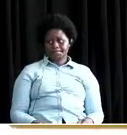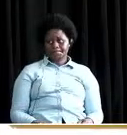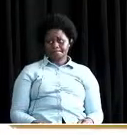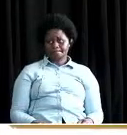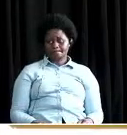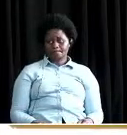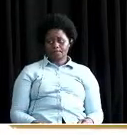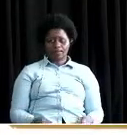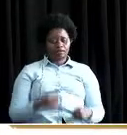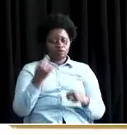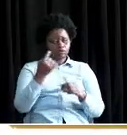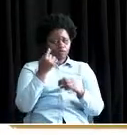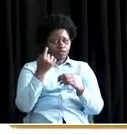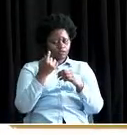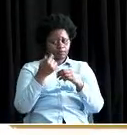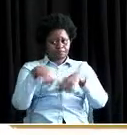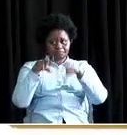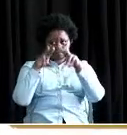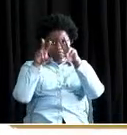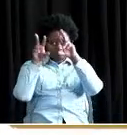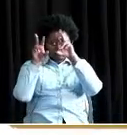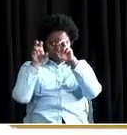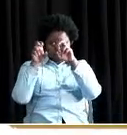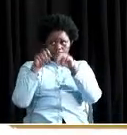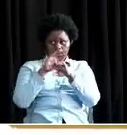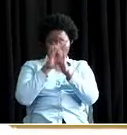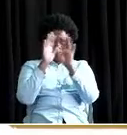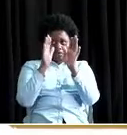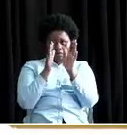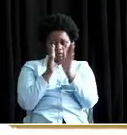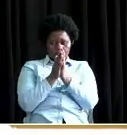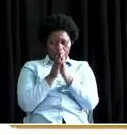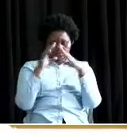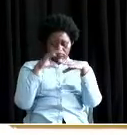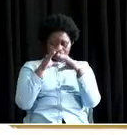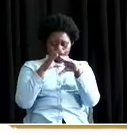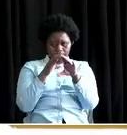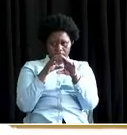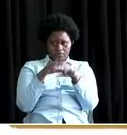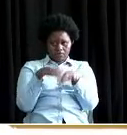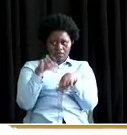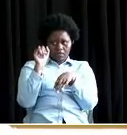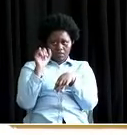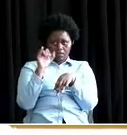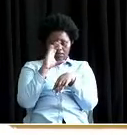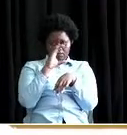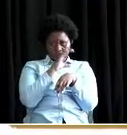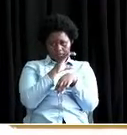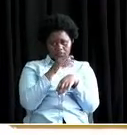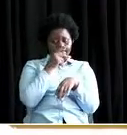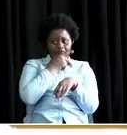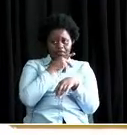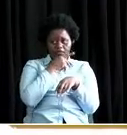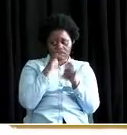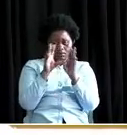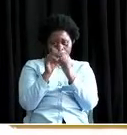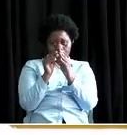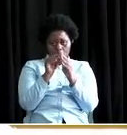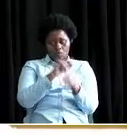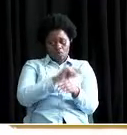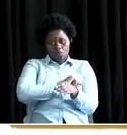Those are the only items we are going to deal with. All other items we'll deal with them at the Friday's meeting